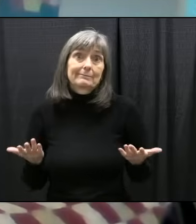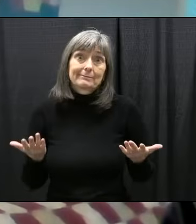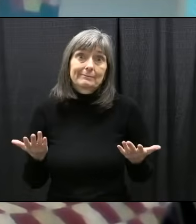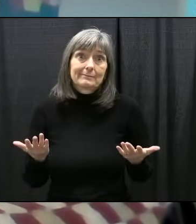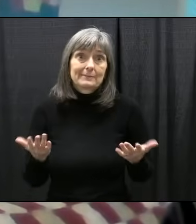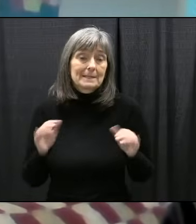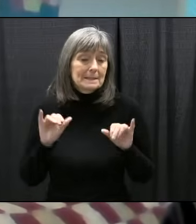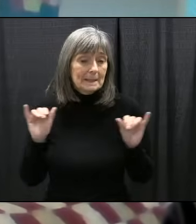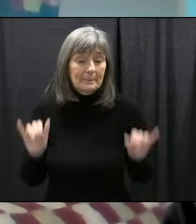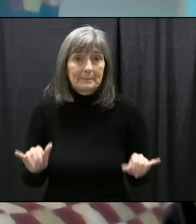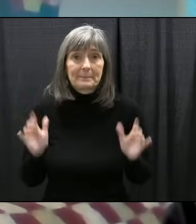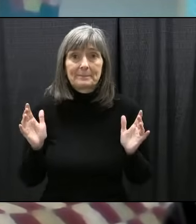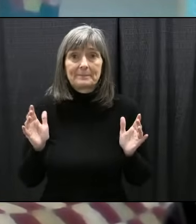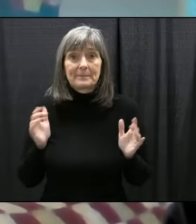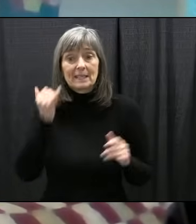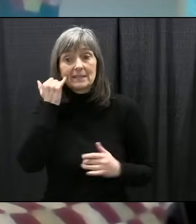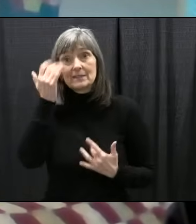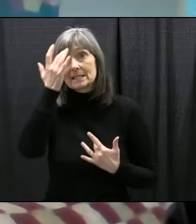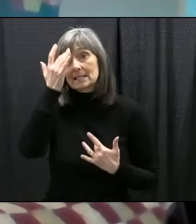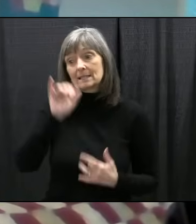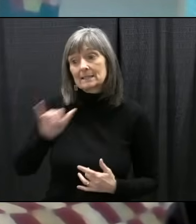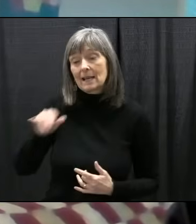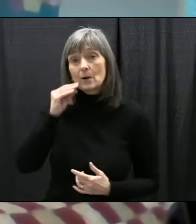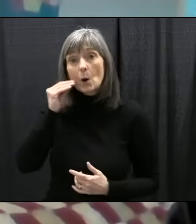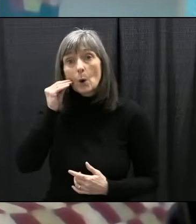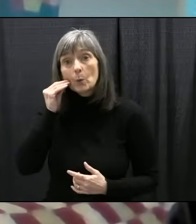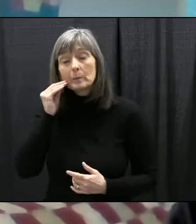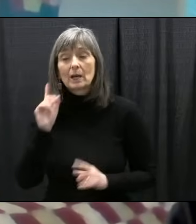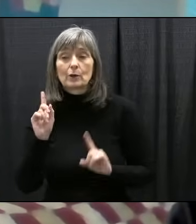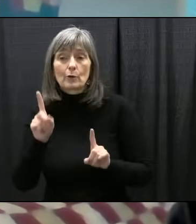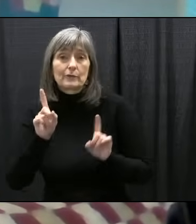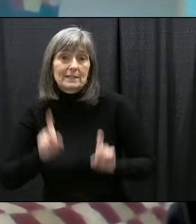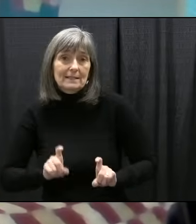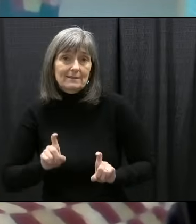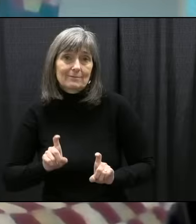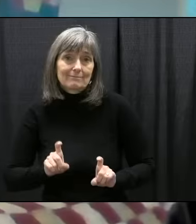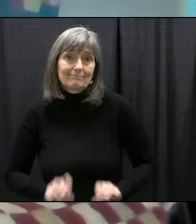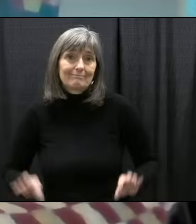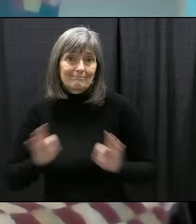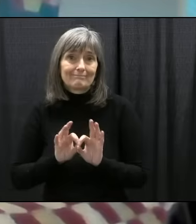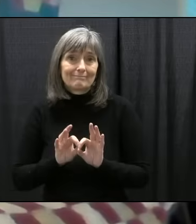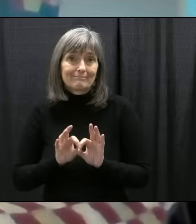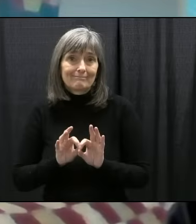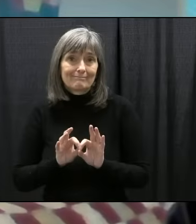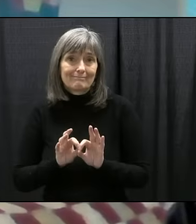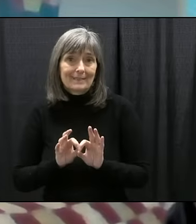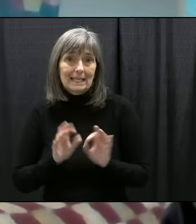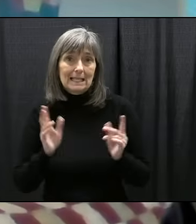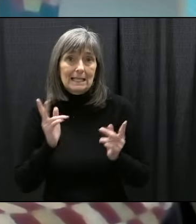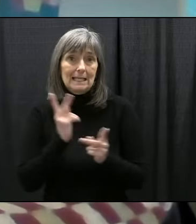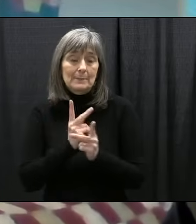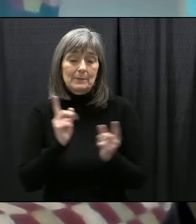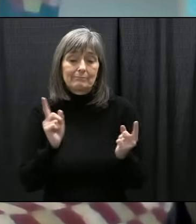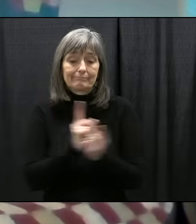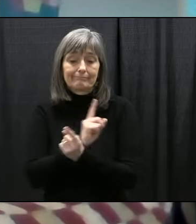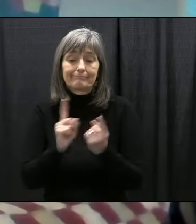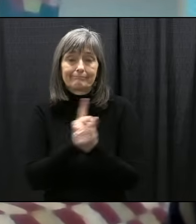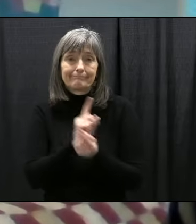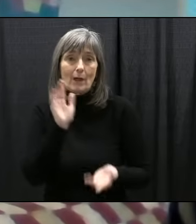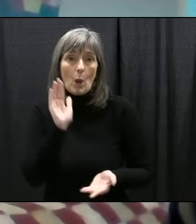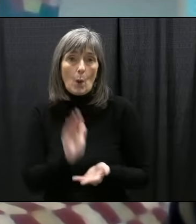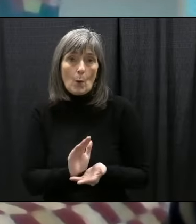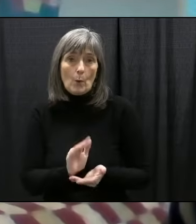and stay home if you're sick and get tested. That's really, really important. Keep your contacts as low as you can.